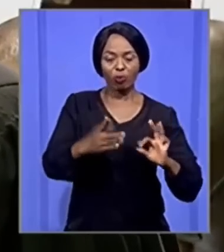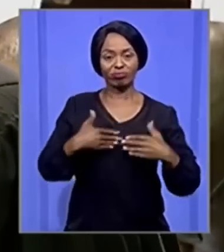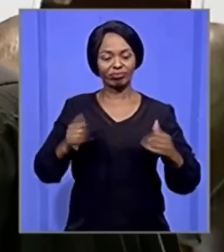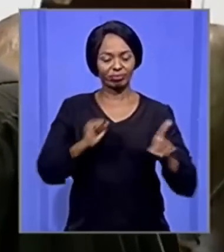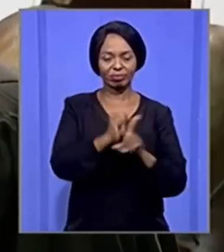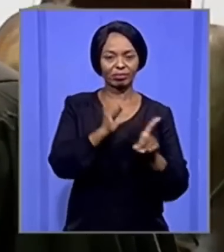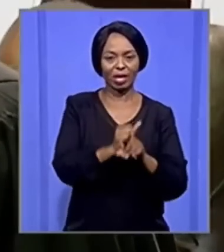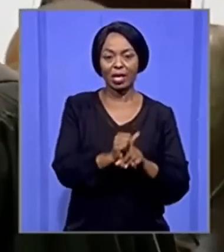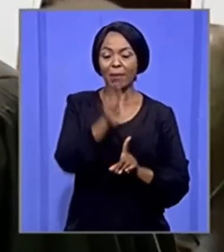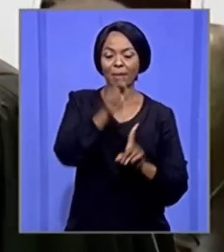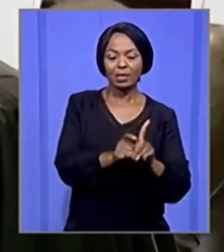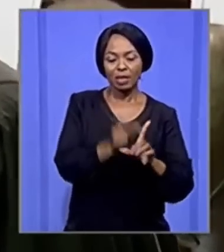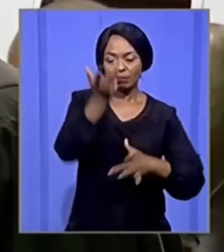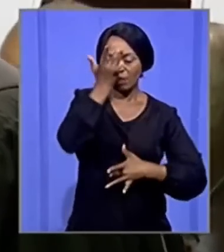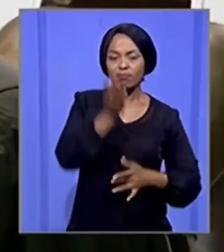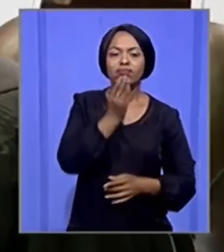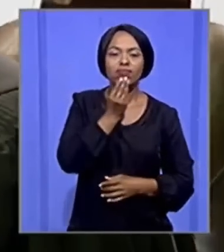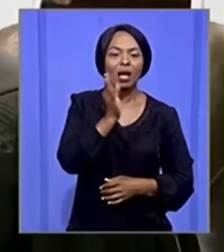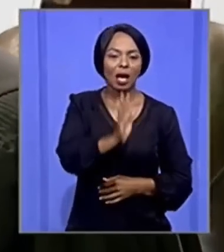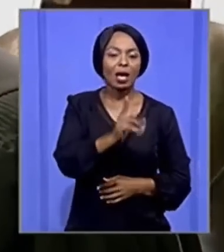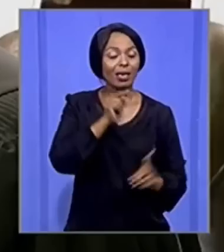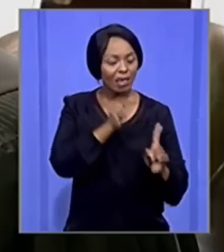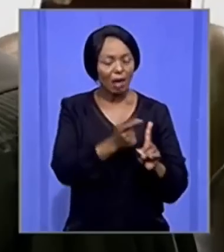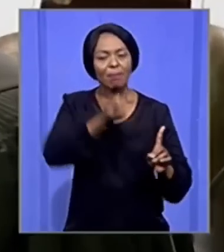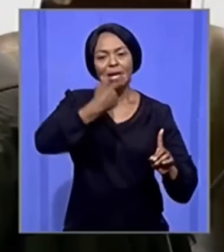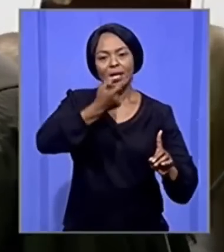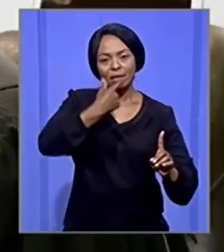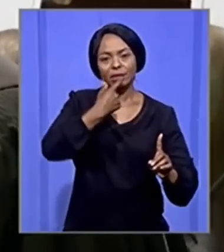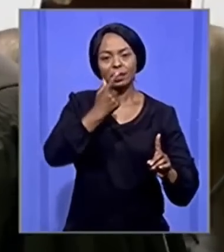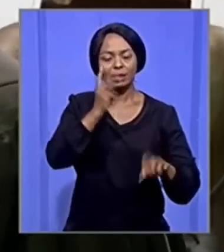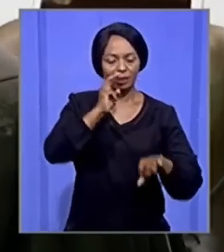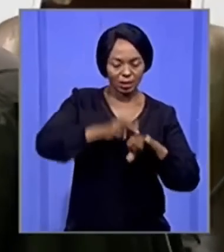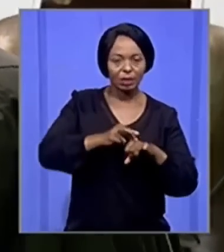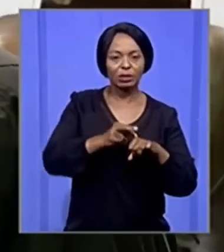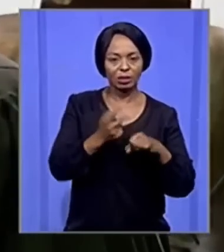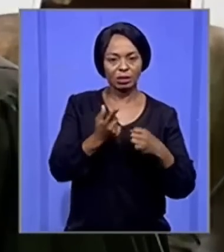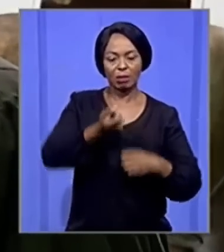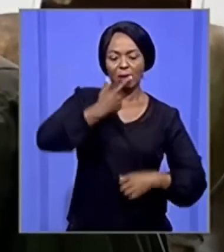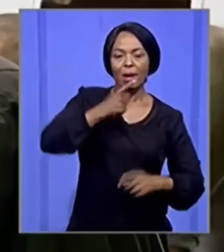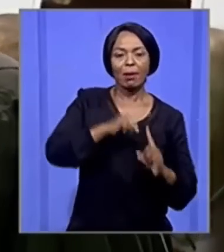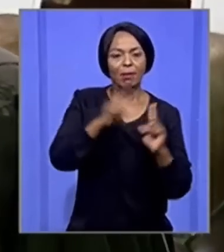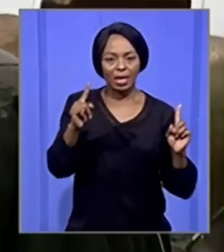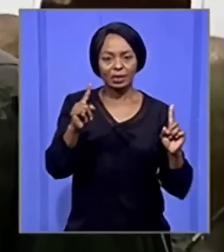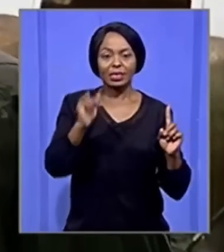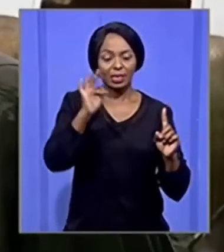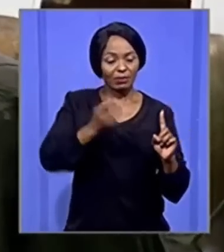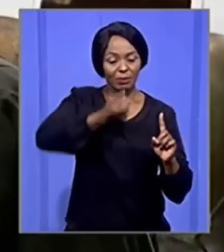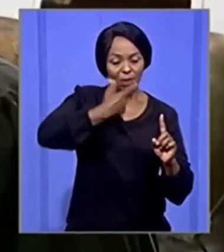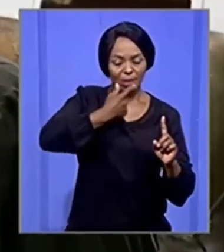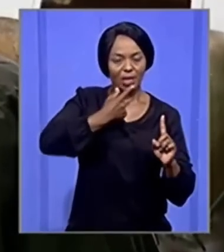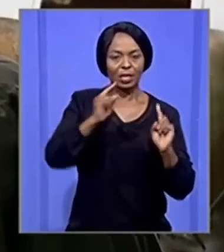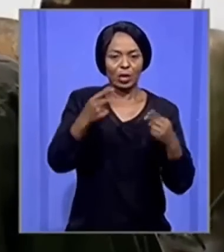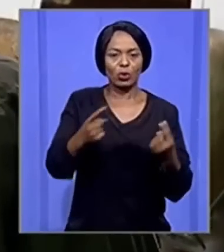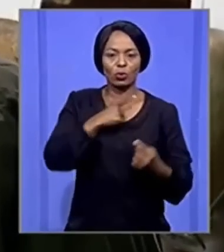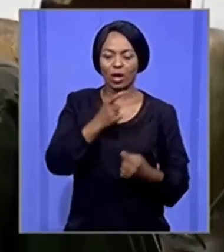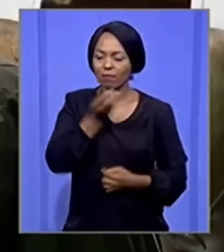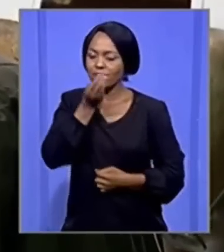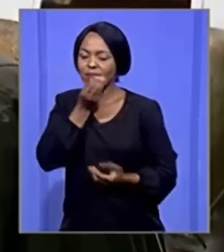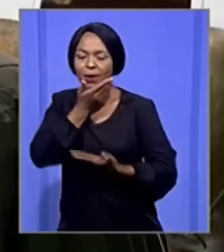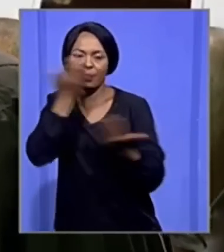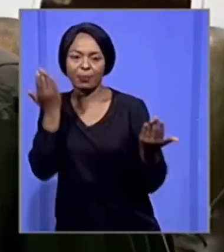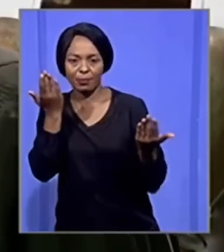diabetes. He has medication which he needs to consume. Unfortunately, he cannot take the medication because he hasn't consumed any